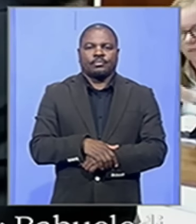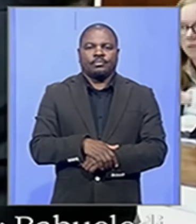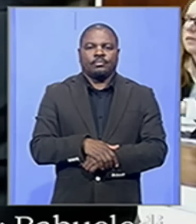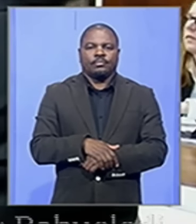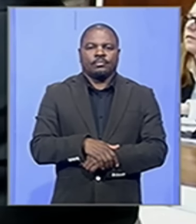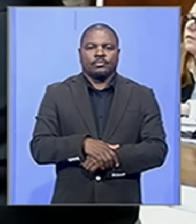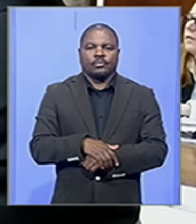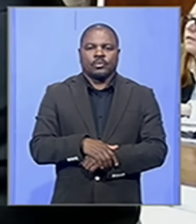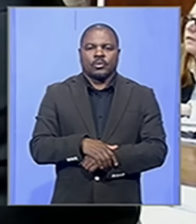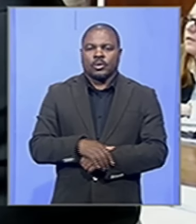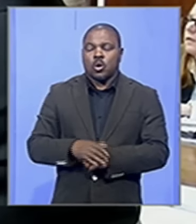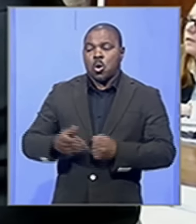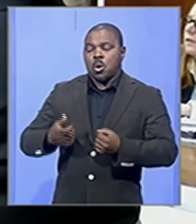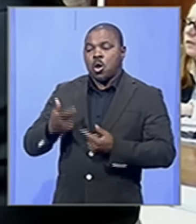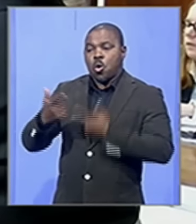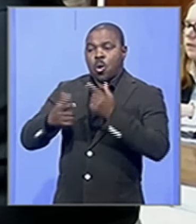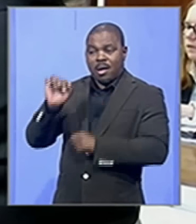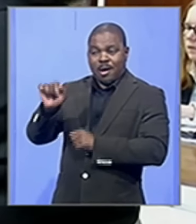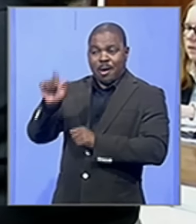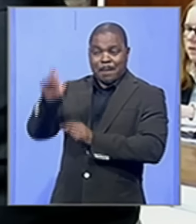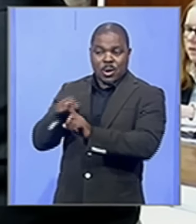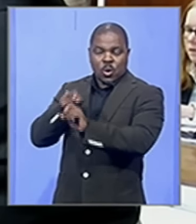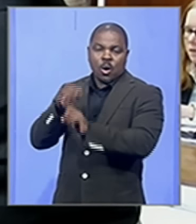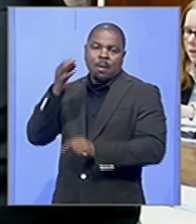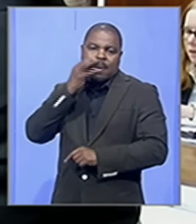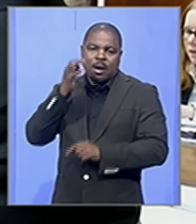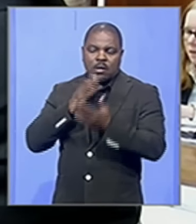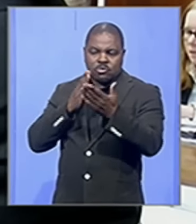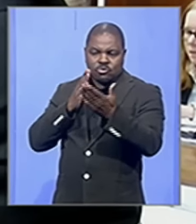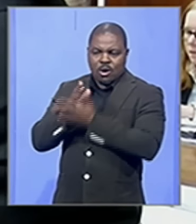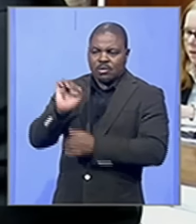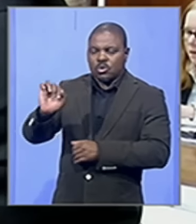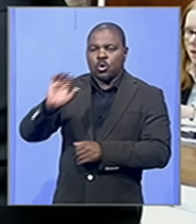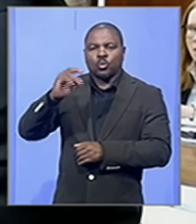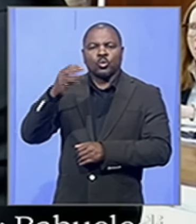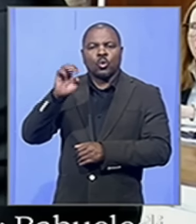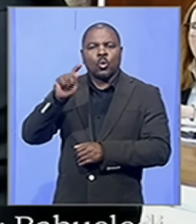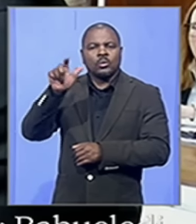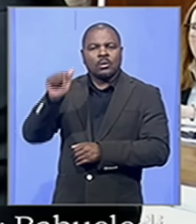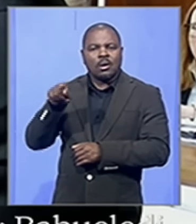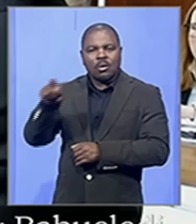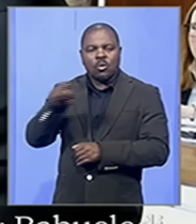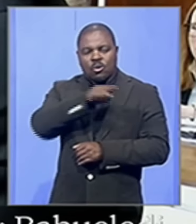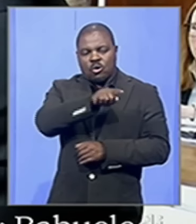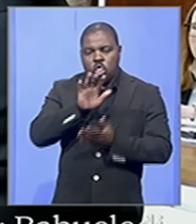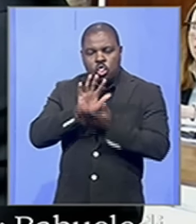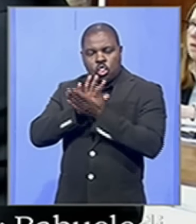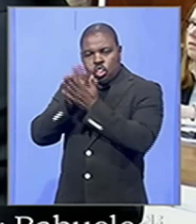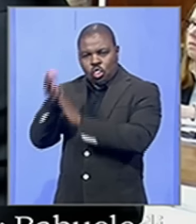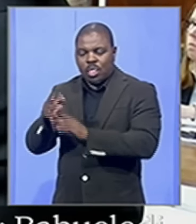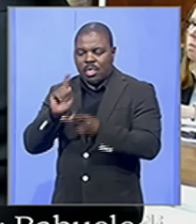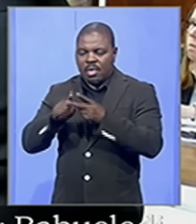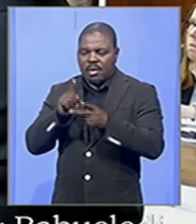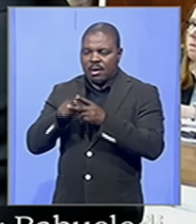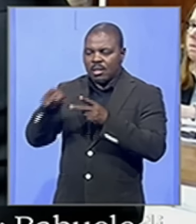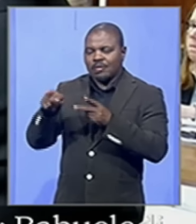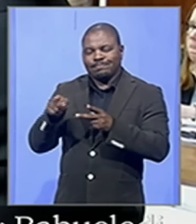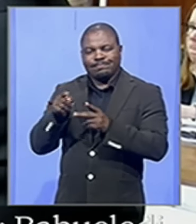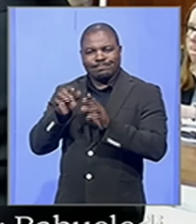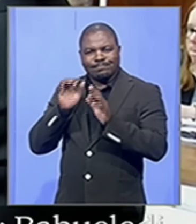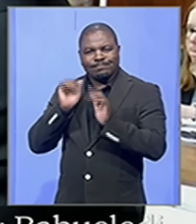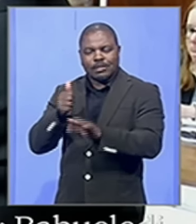Ba buela di ba molatofadiwa ba re ditshwanelo tsa ga morwa di tsholota di gatakilwe e bile ga a tsholwa ka tsela e maleba seno